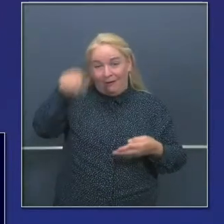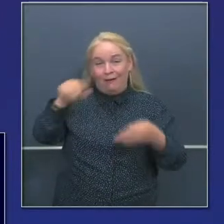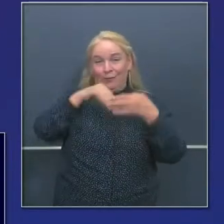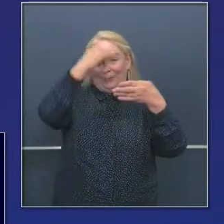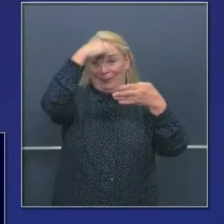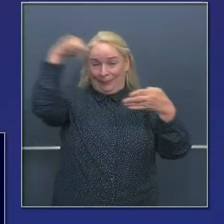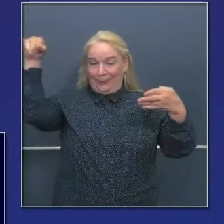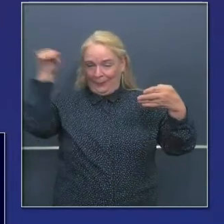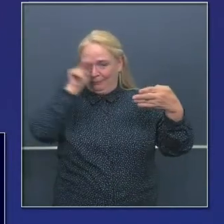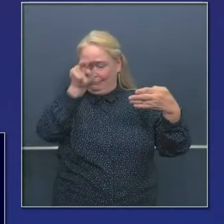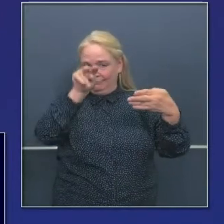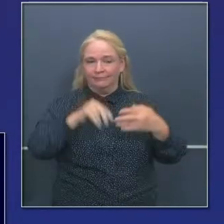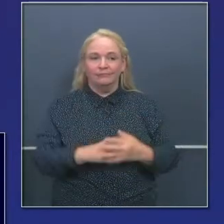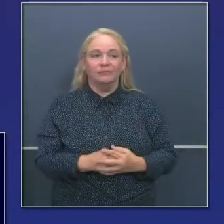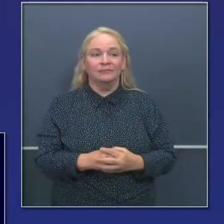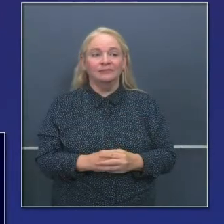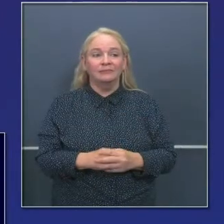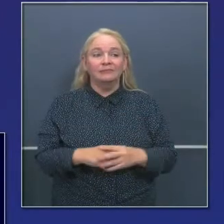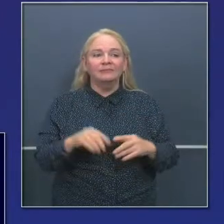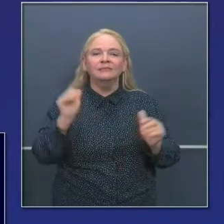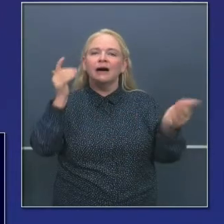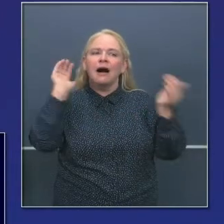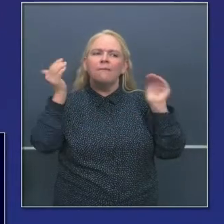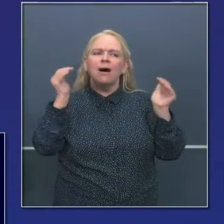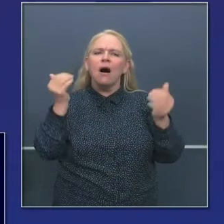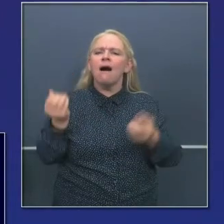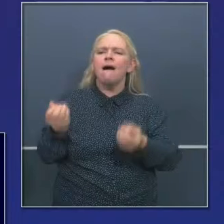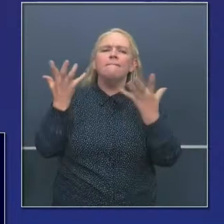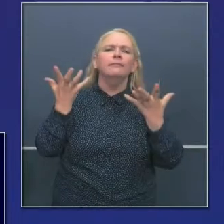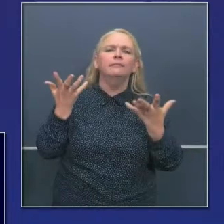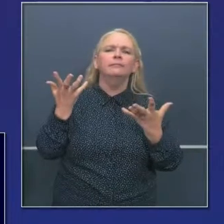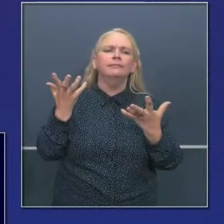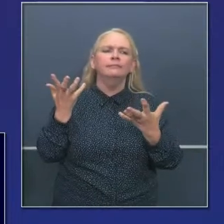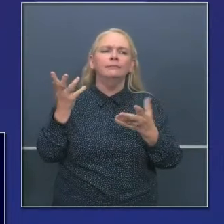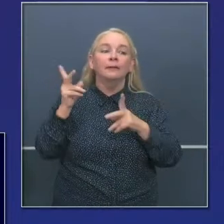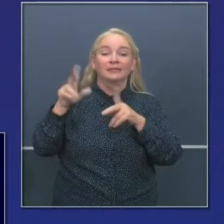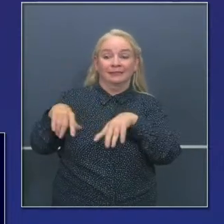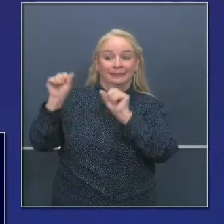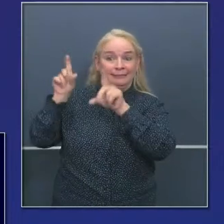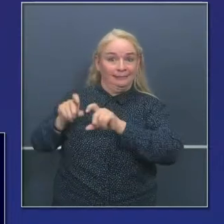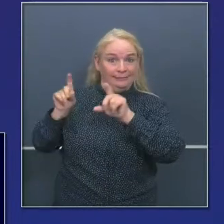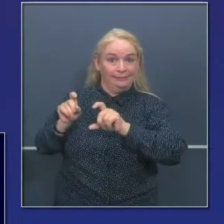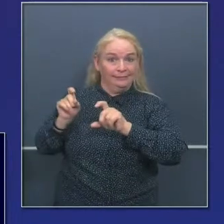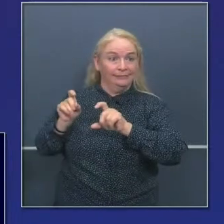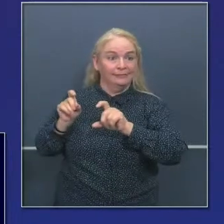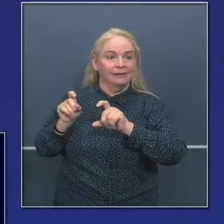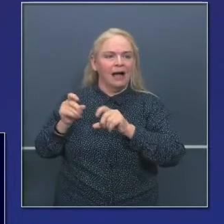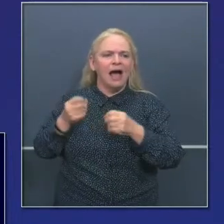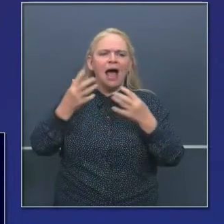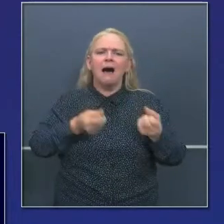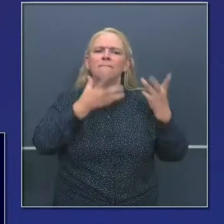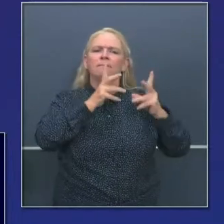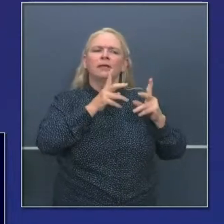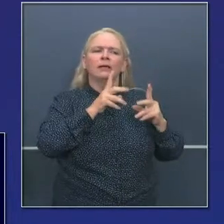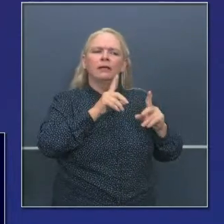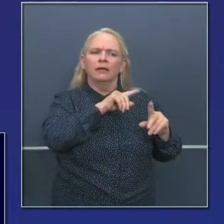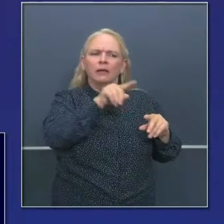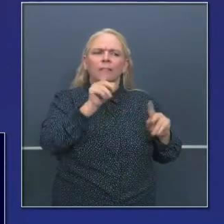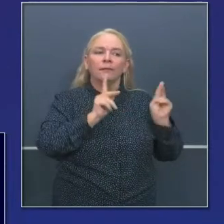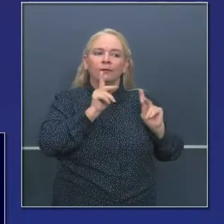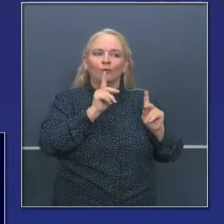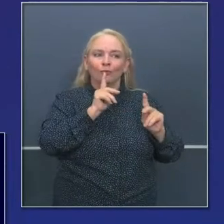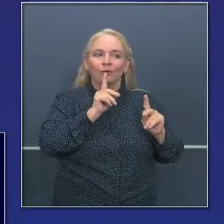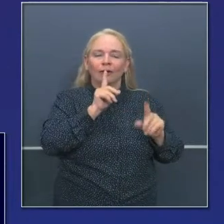This is why we're doing the PSAs. This is why we're encouraging you to take individual responsibility, more social